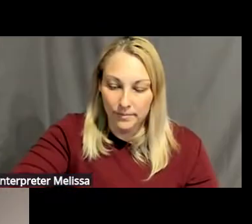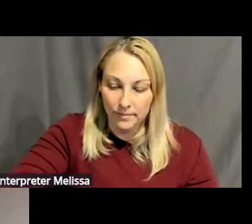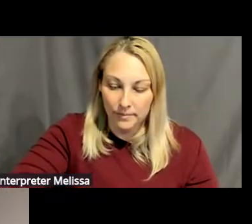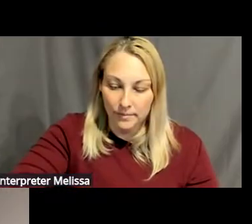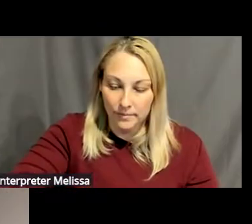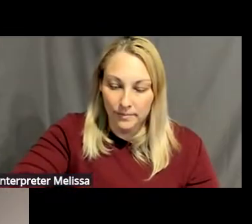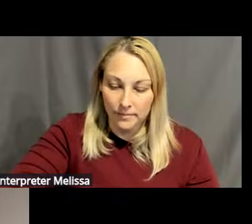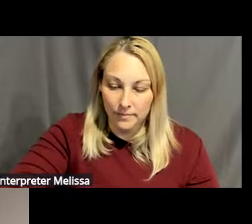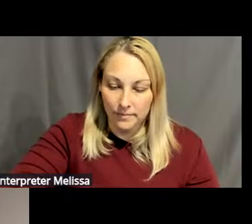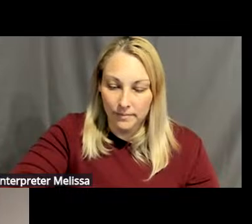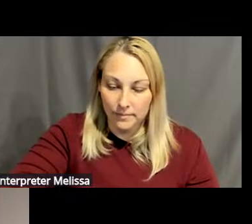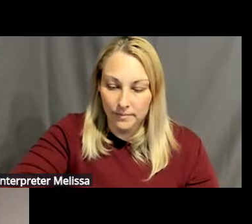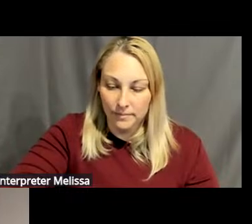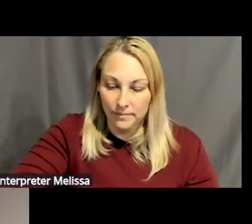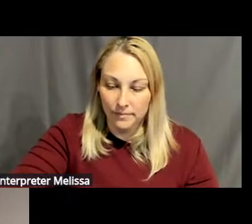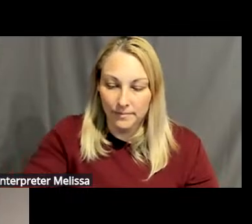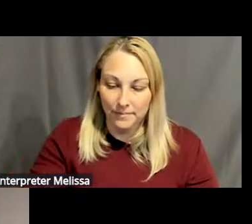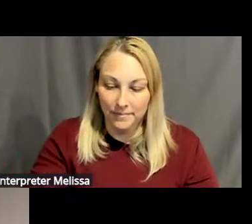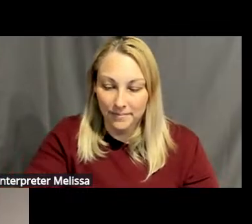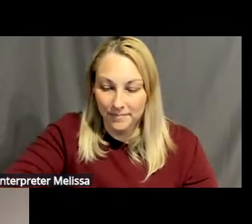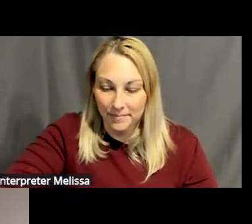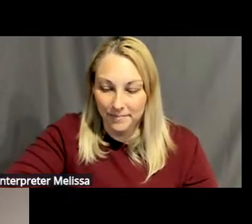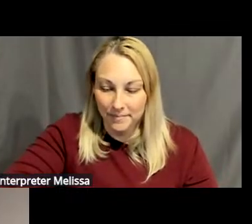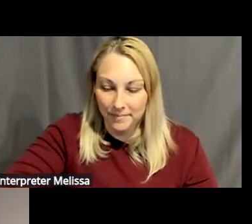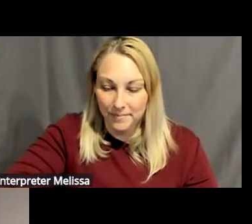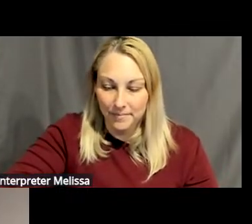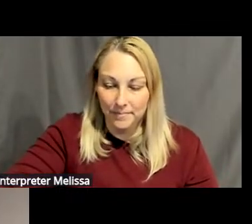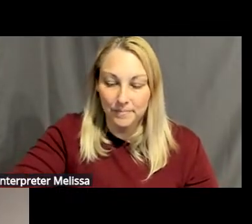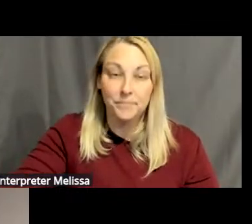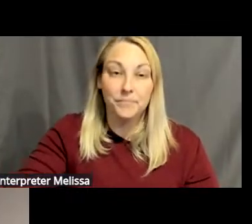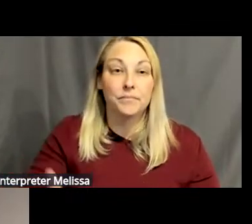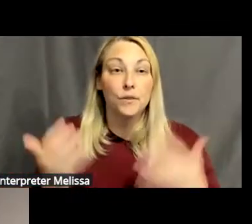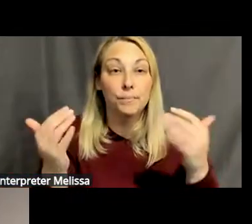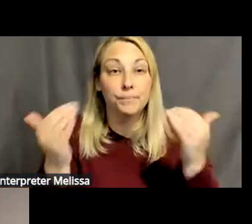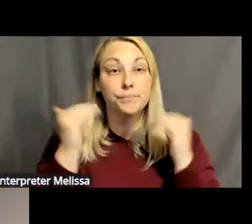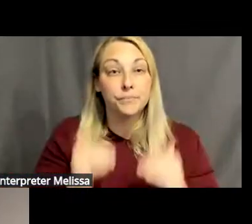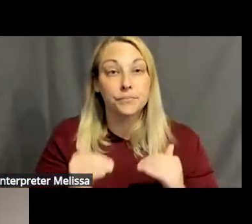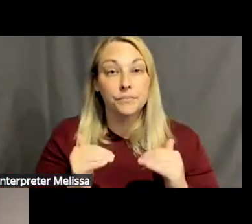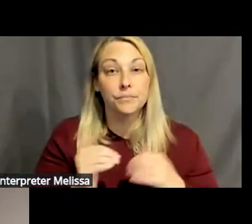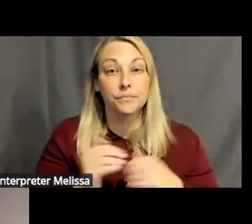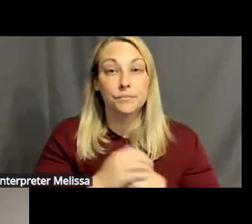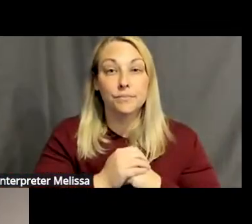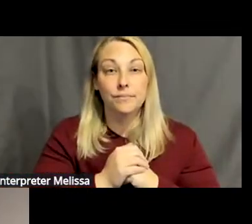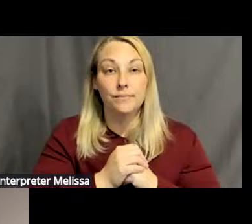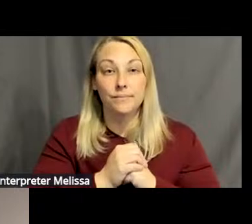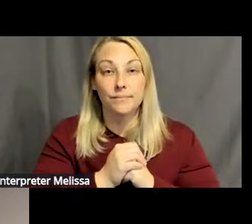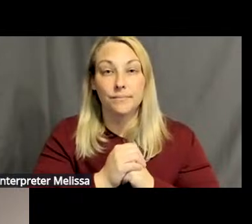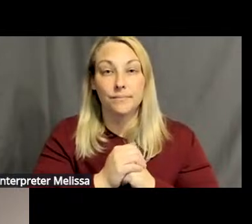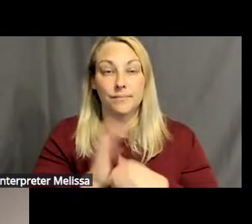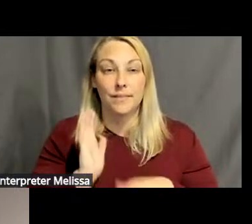Okay. Moving forward tonight's agenda based on our marvelous administrative